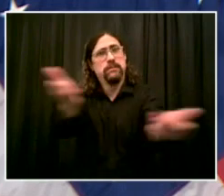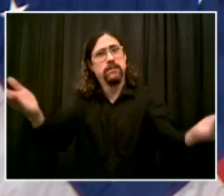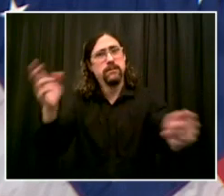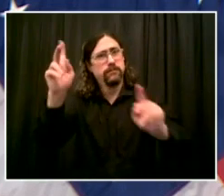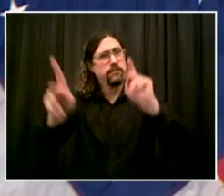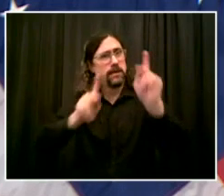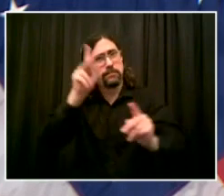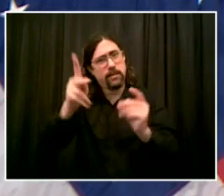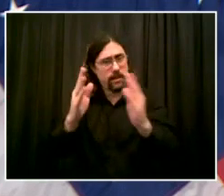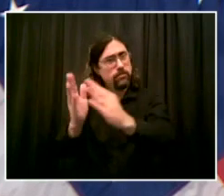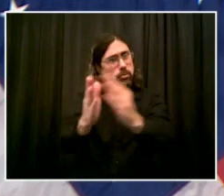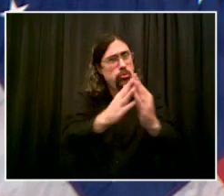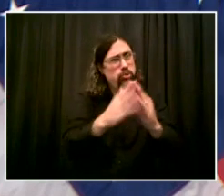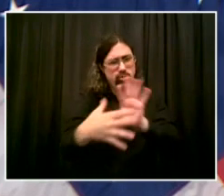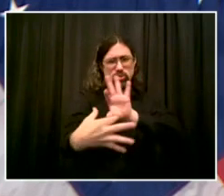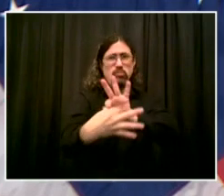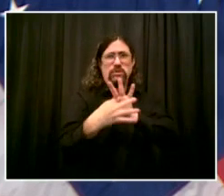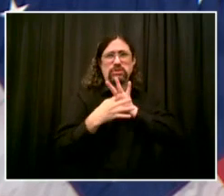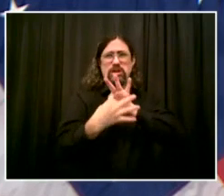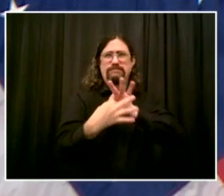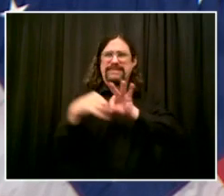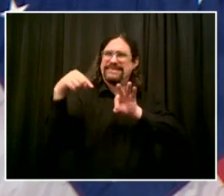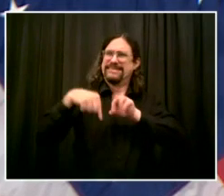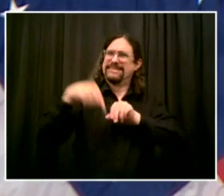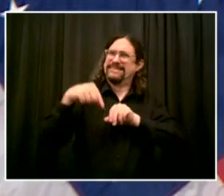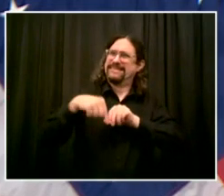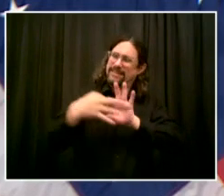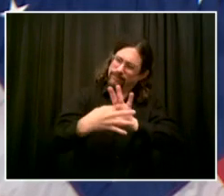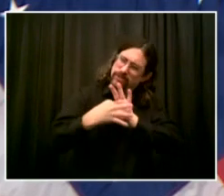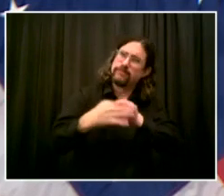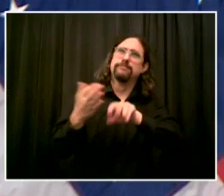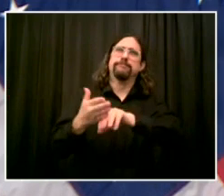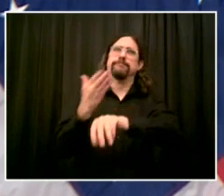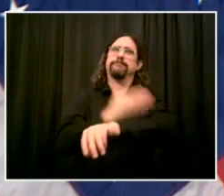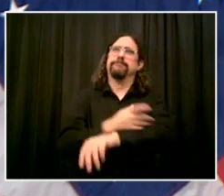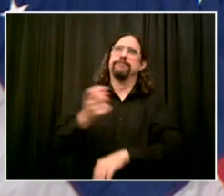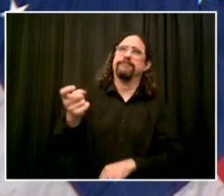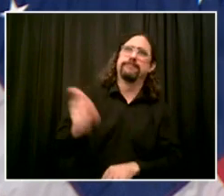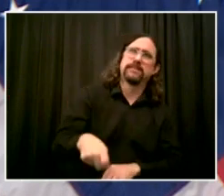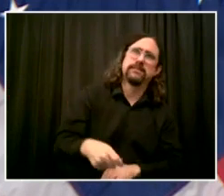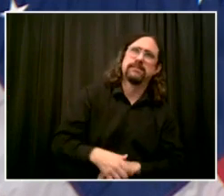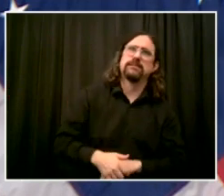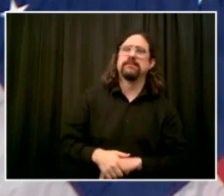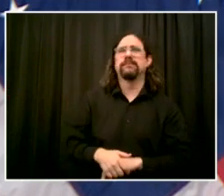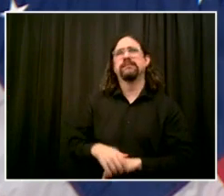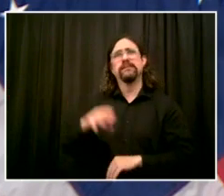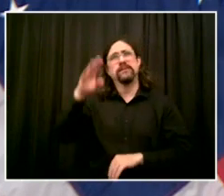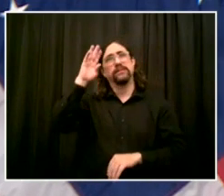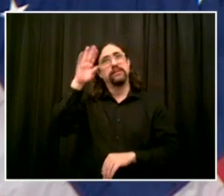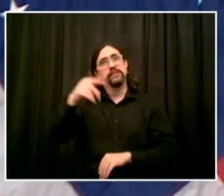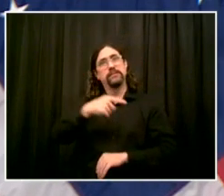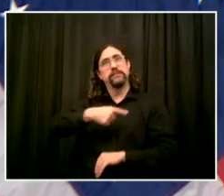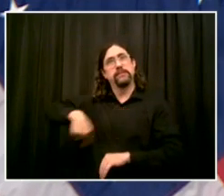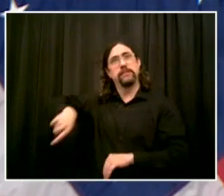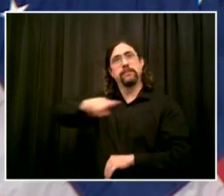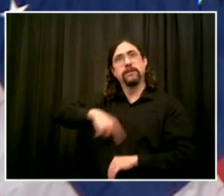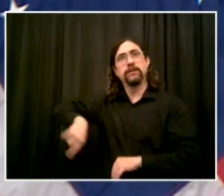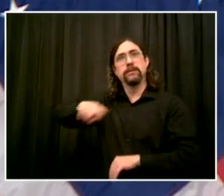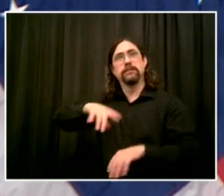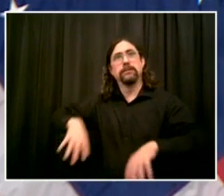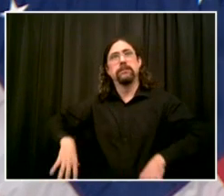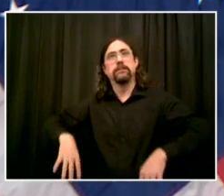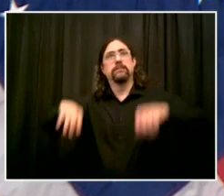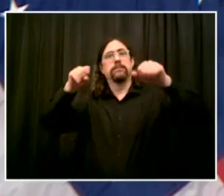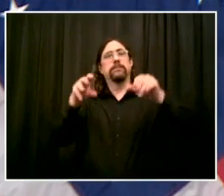this in detail with you. When we have situations, I heard many of them yesterday, where we have individuals involved in current violence throughout